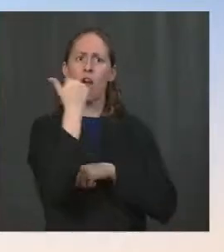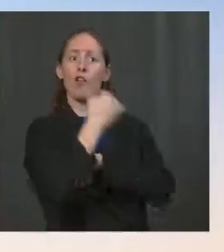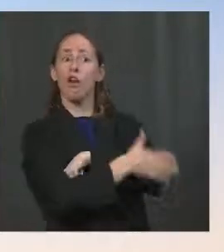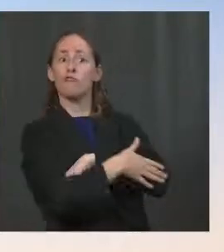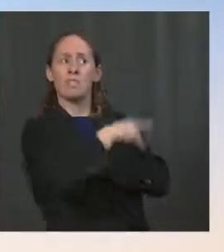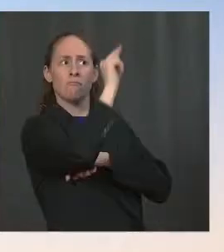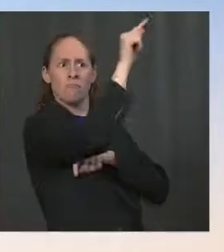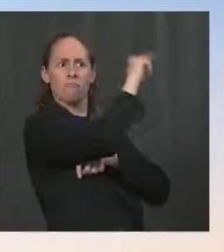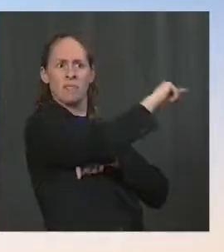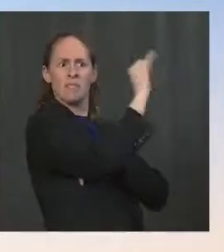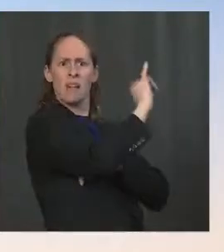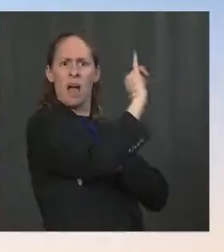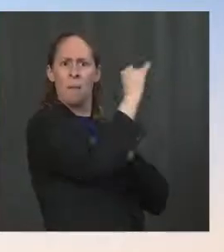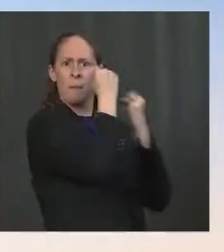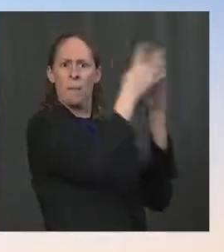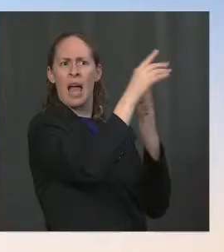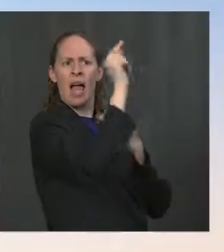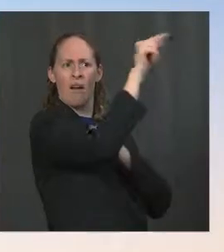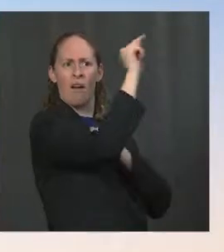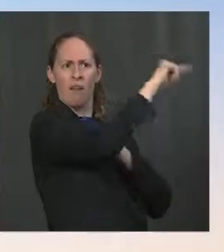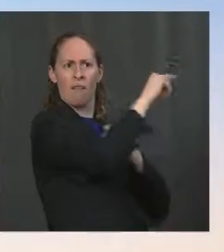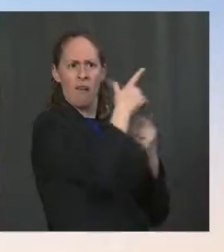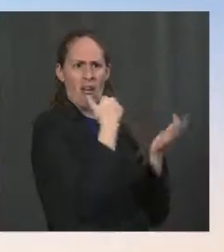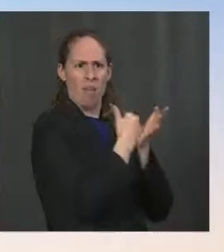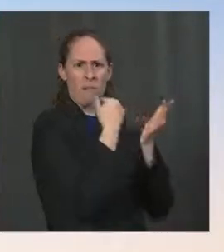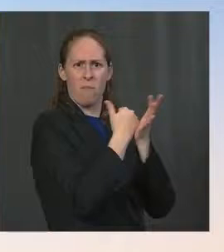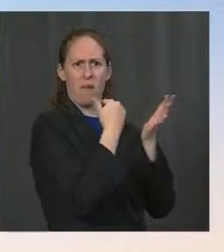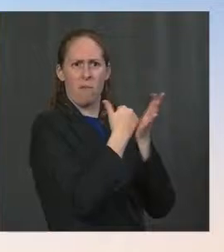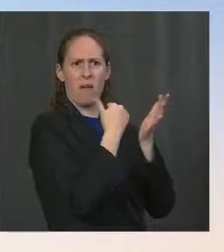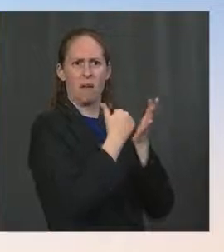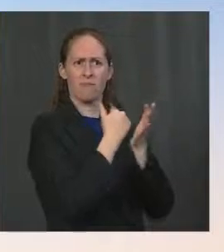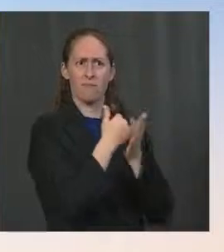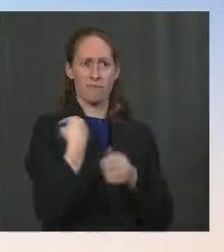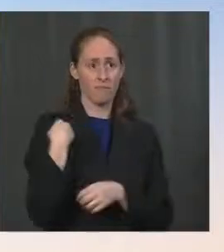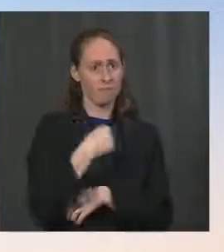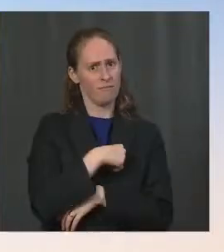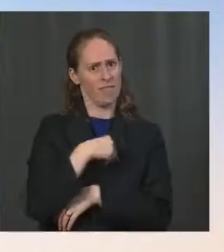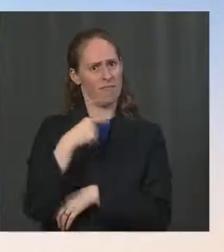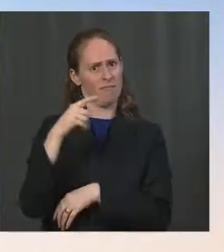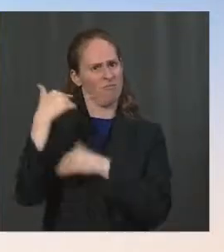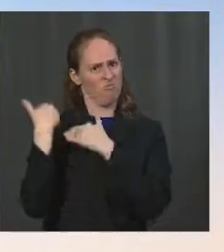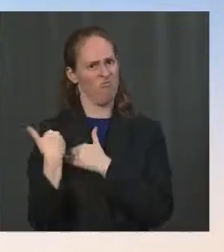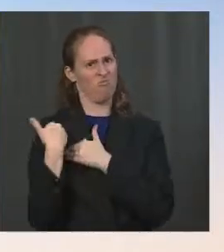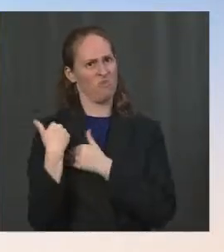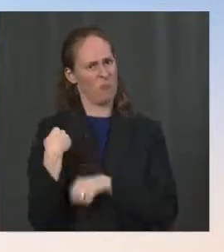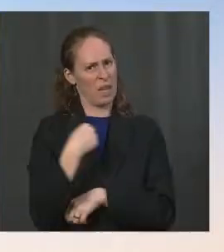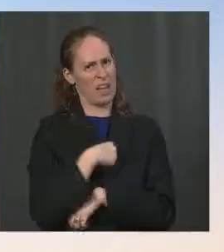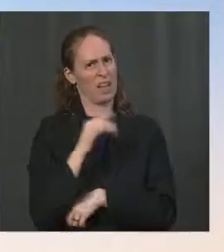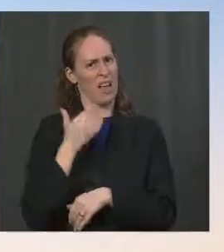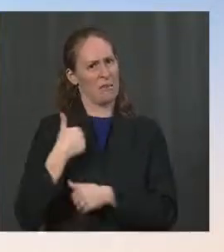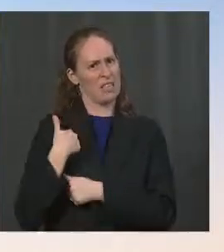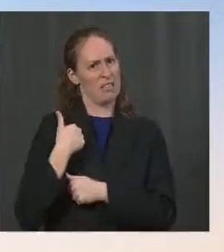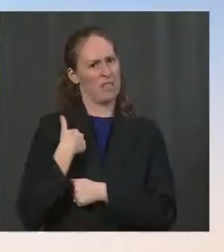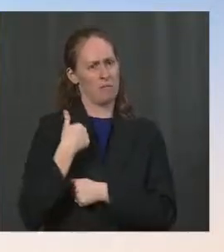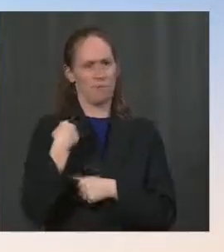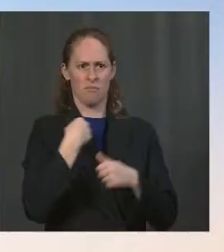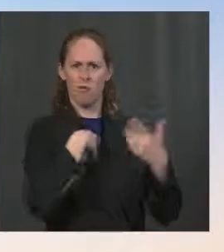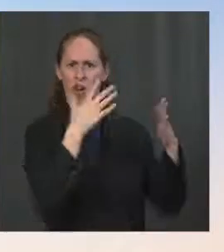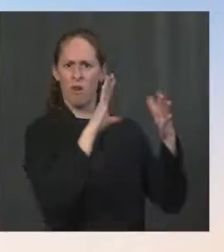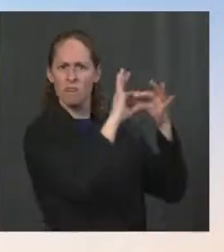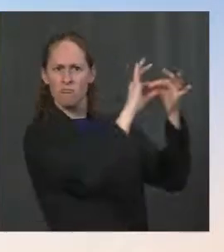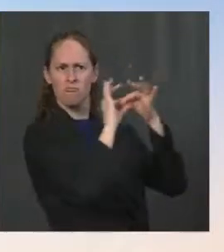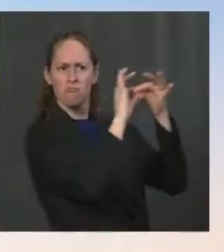Europe, over the course of the last 2 weeks. That was done by the U.S. military in coordination with many of these countries. Two, we